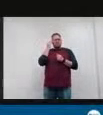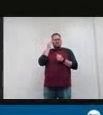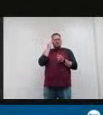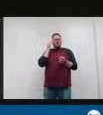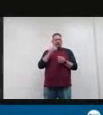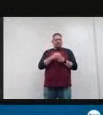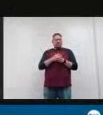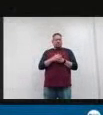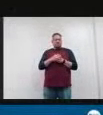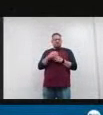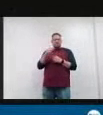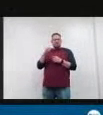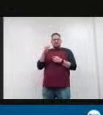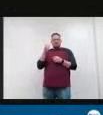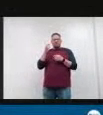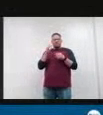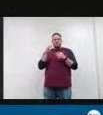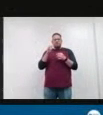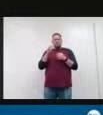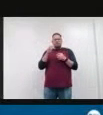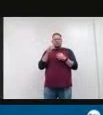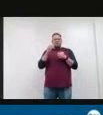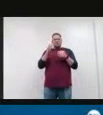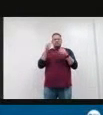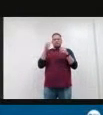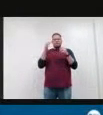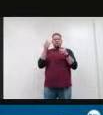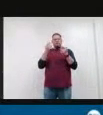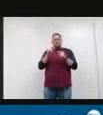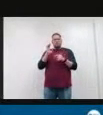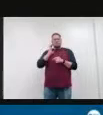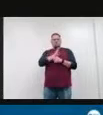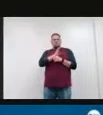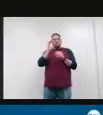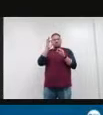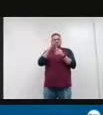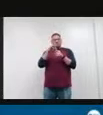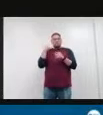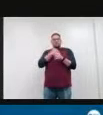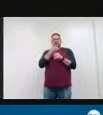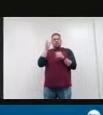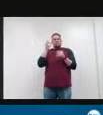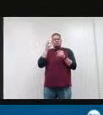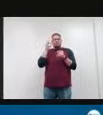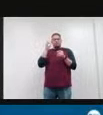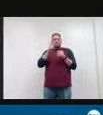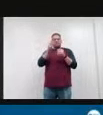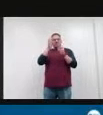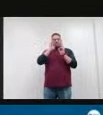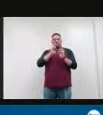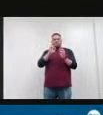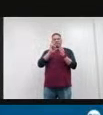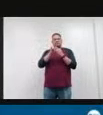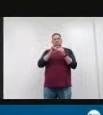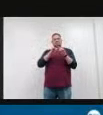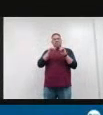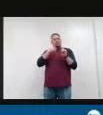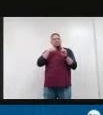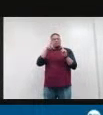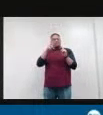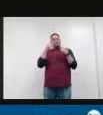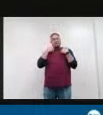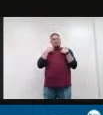We have to, whatever, once the board votes, we need to respect it. Yet I need to have the ability